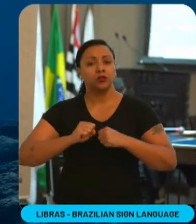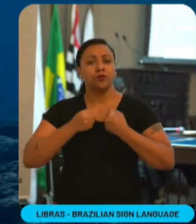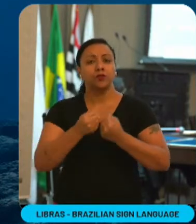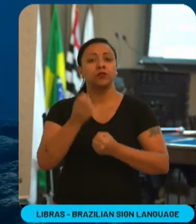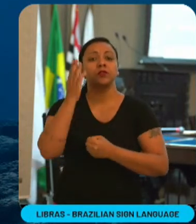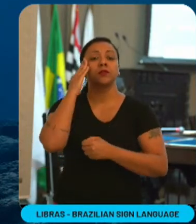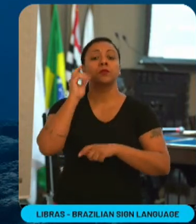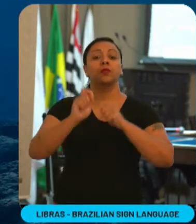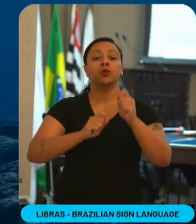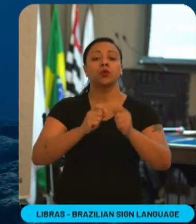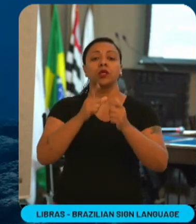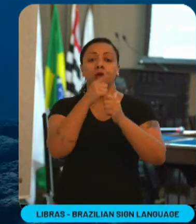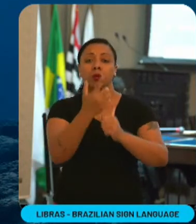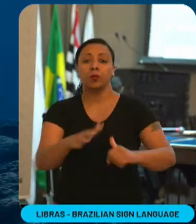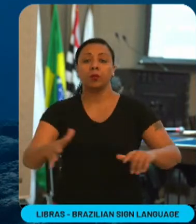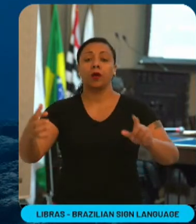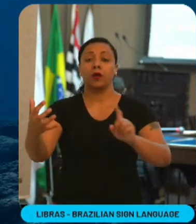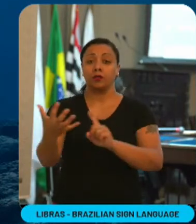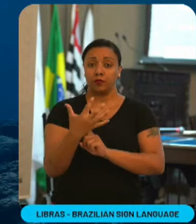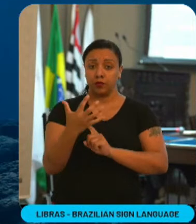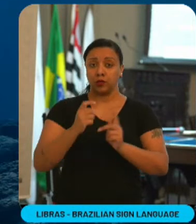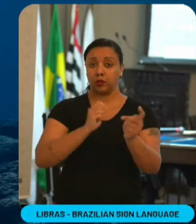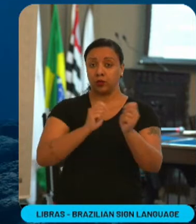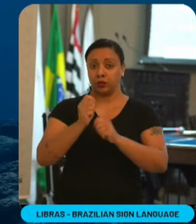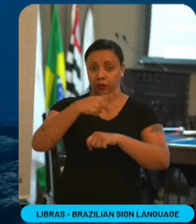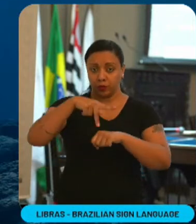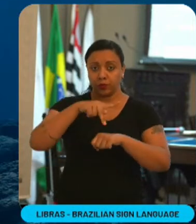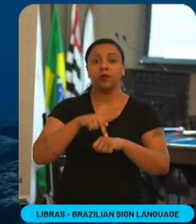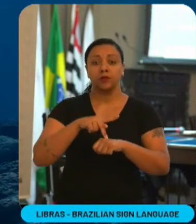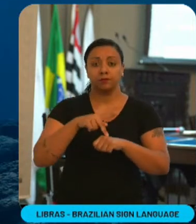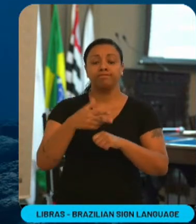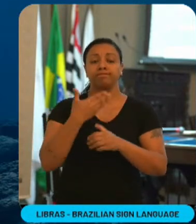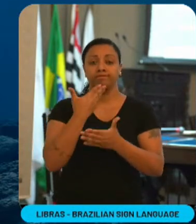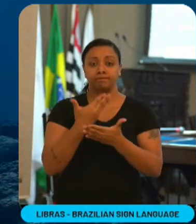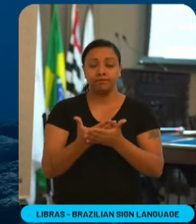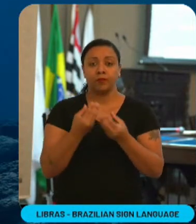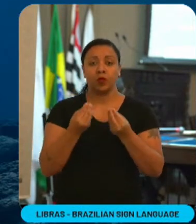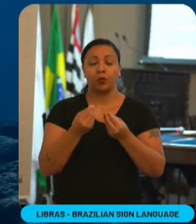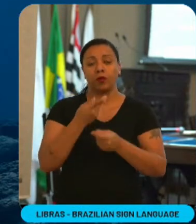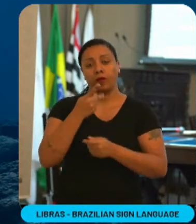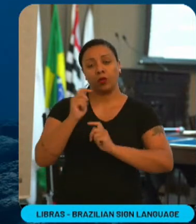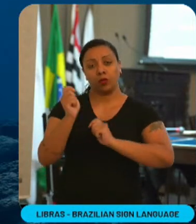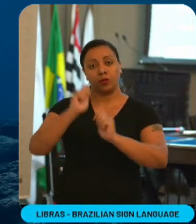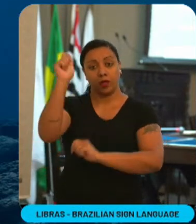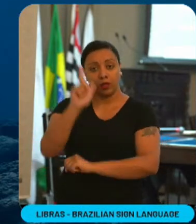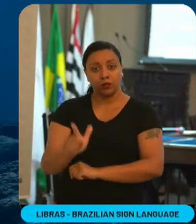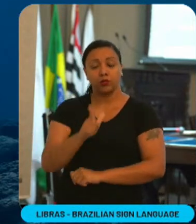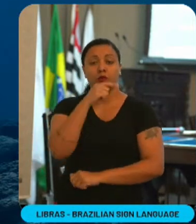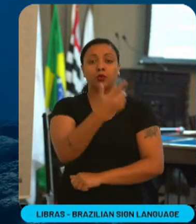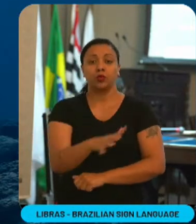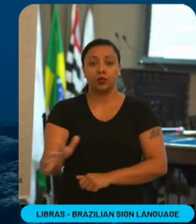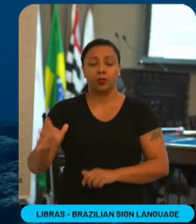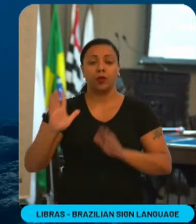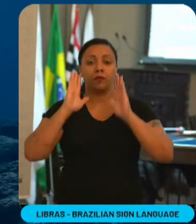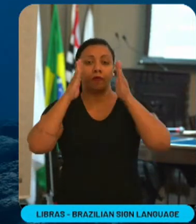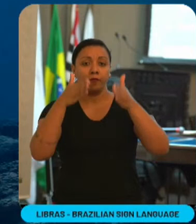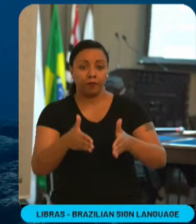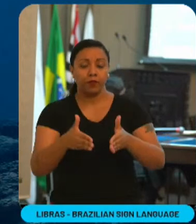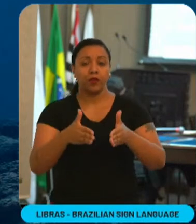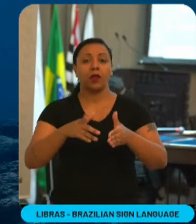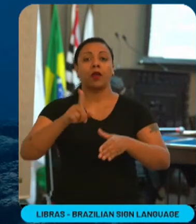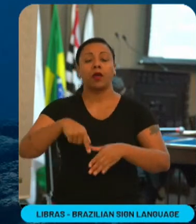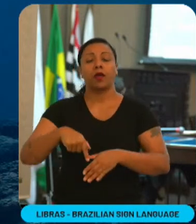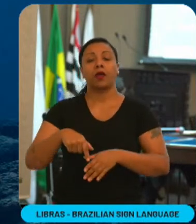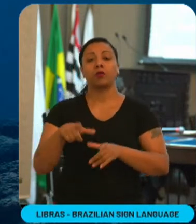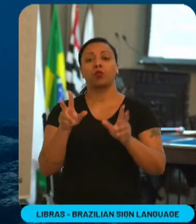PhD theses about that, to see the impact of the sea and the economy of the country. So